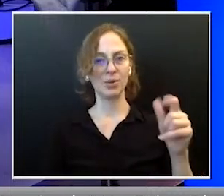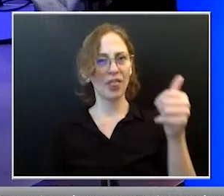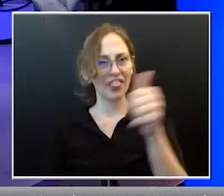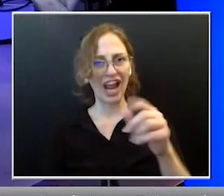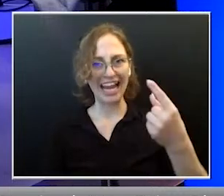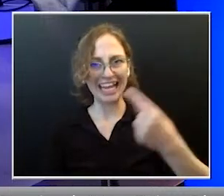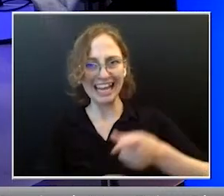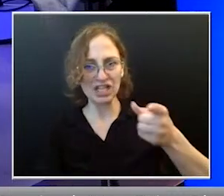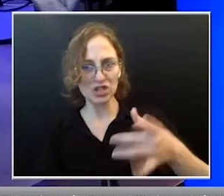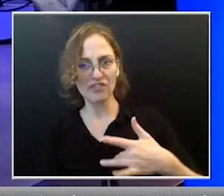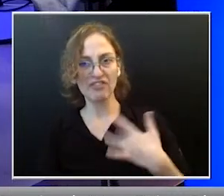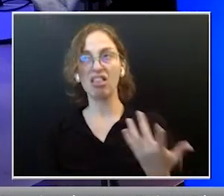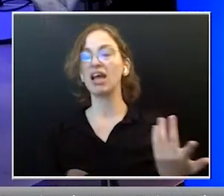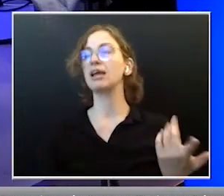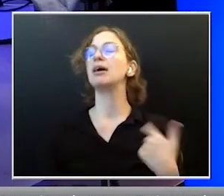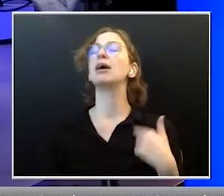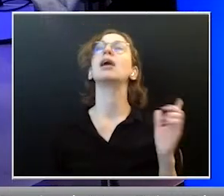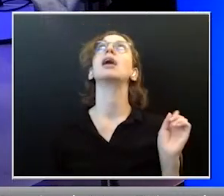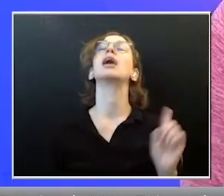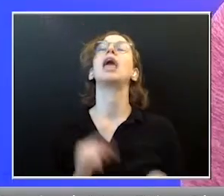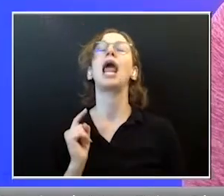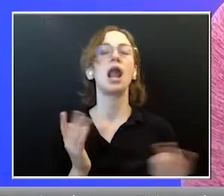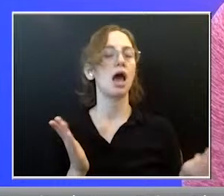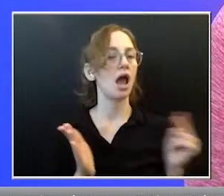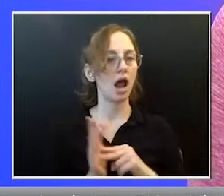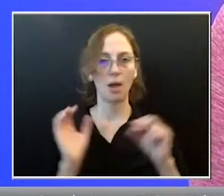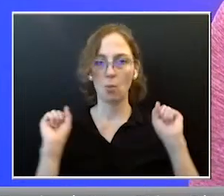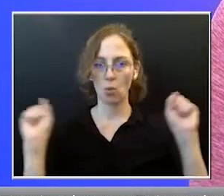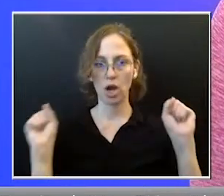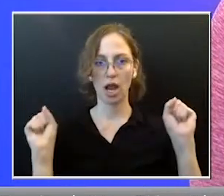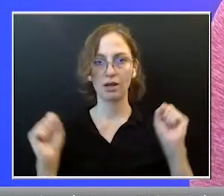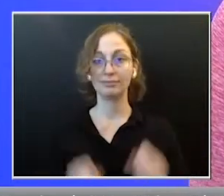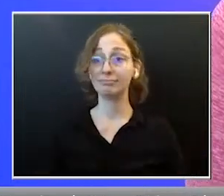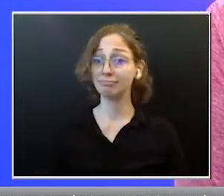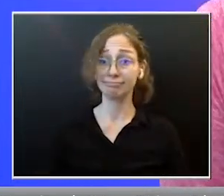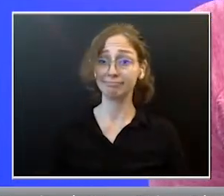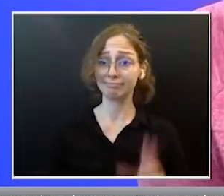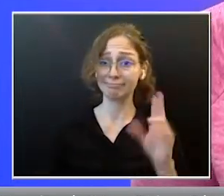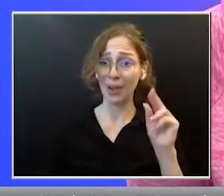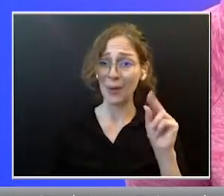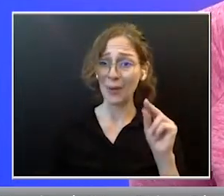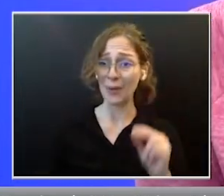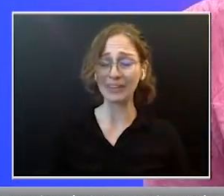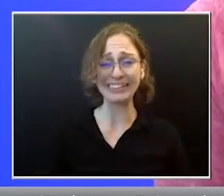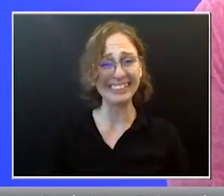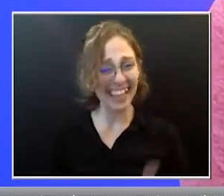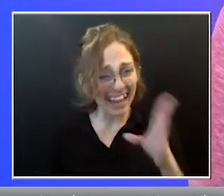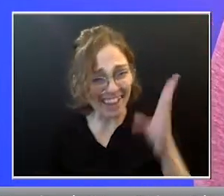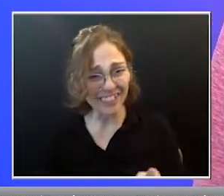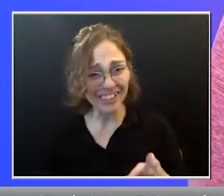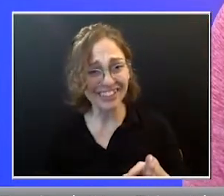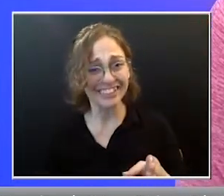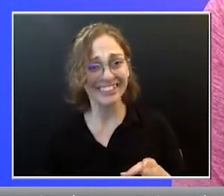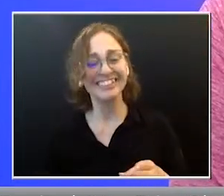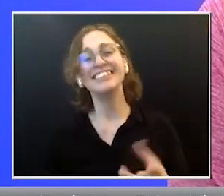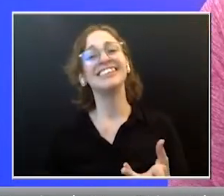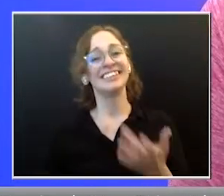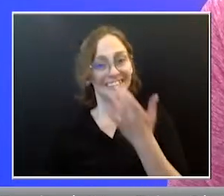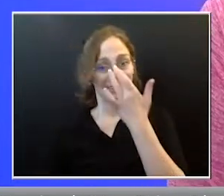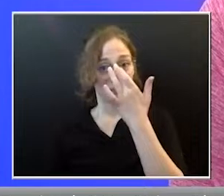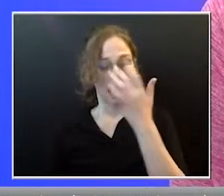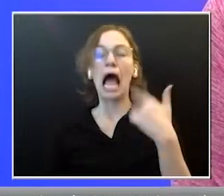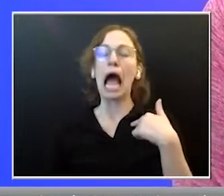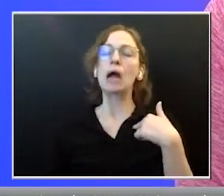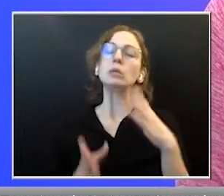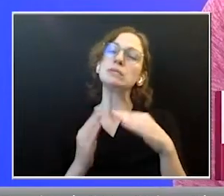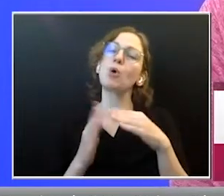way I can get up and work out? There were not. There were no days that you had that? There were no days. I was weaker than